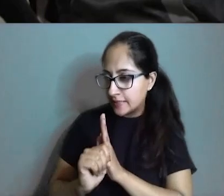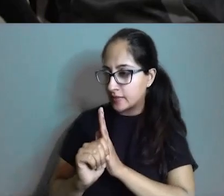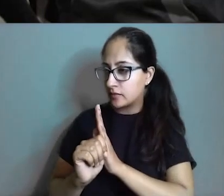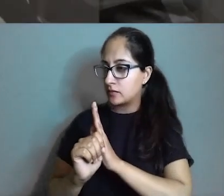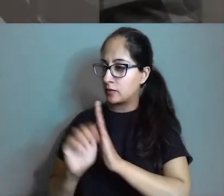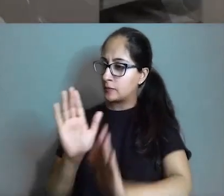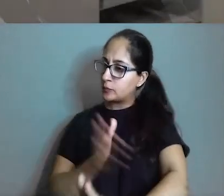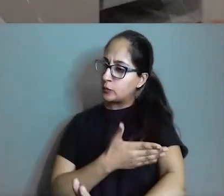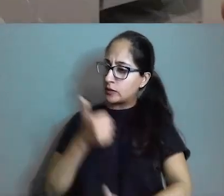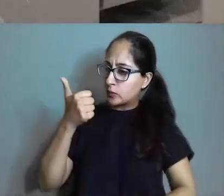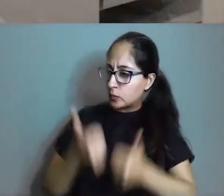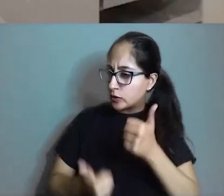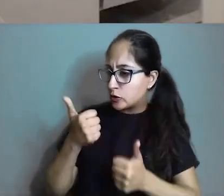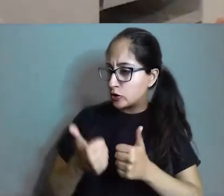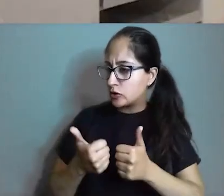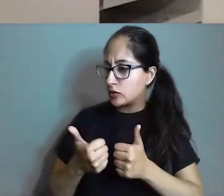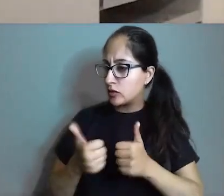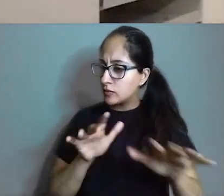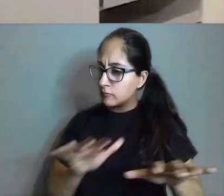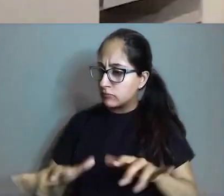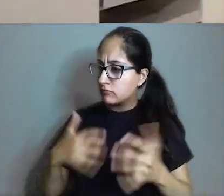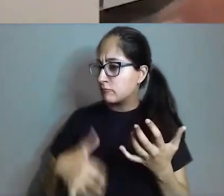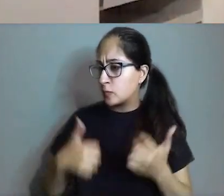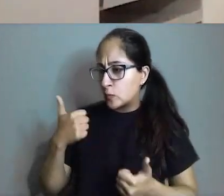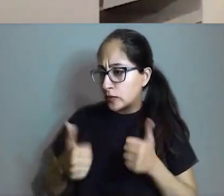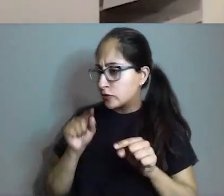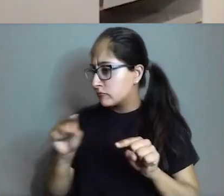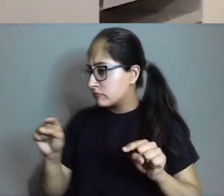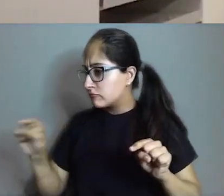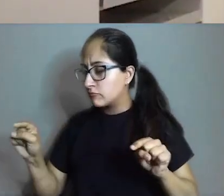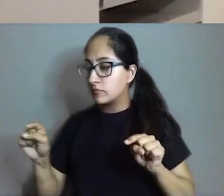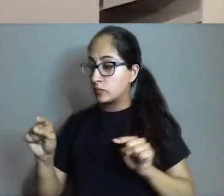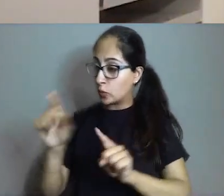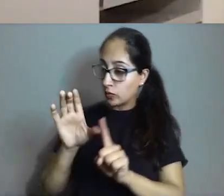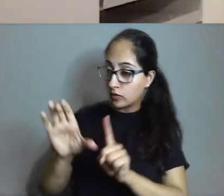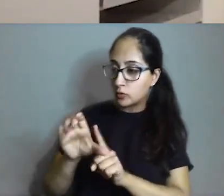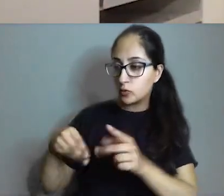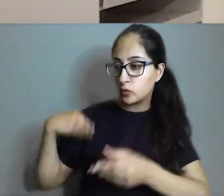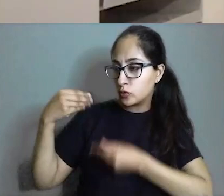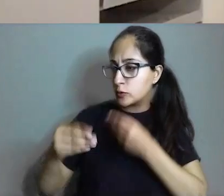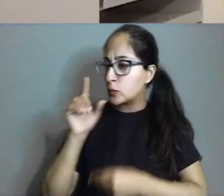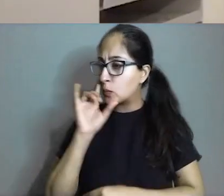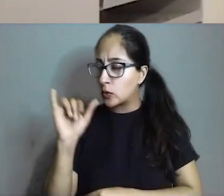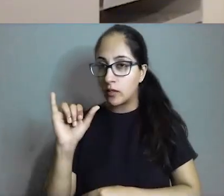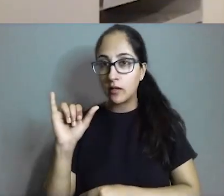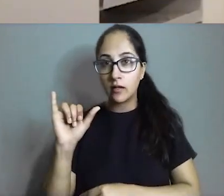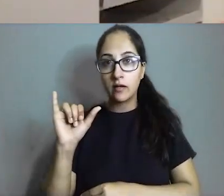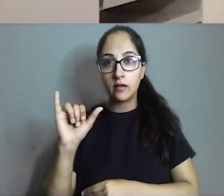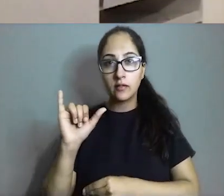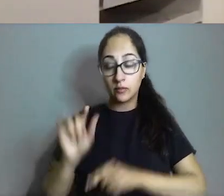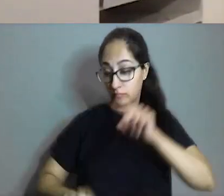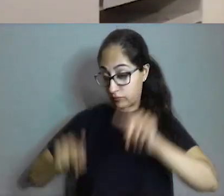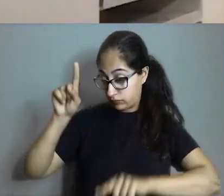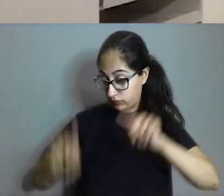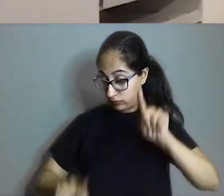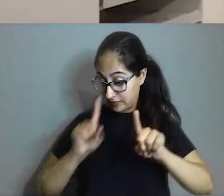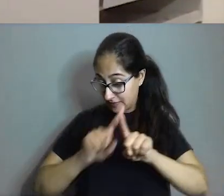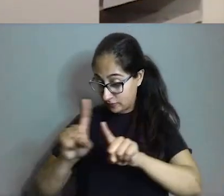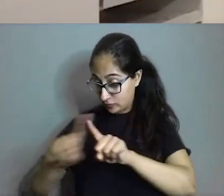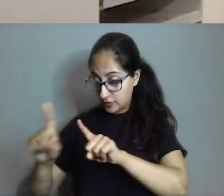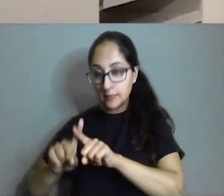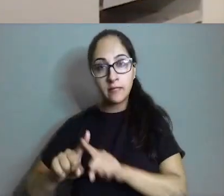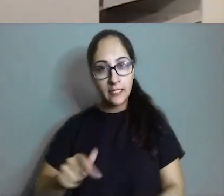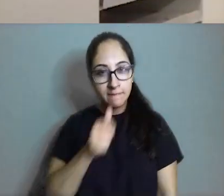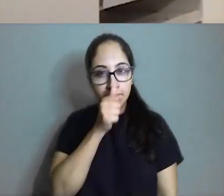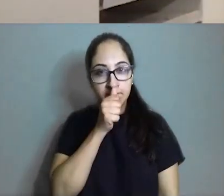to coordinate instrumentalists and vocalists in different areas and of different musical